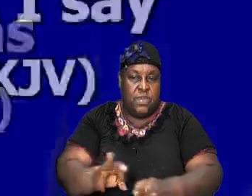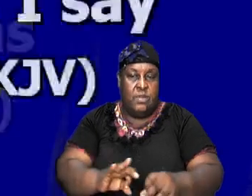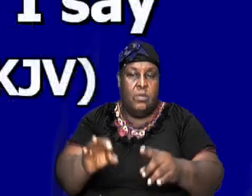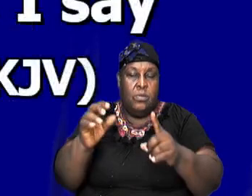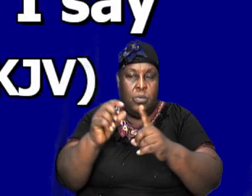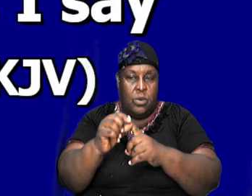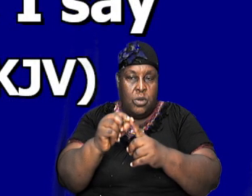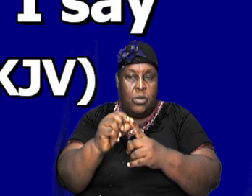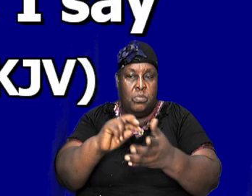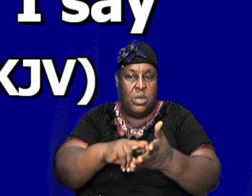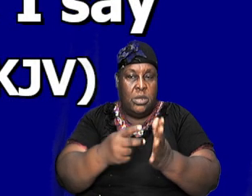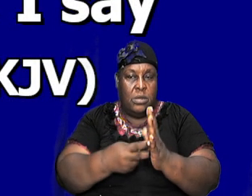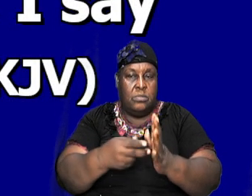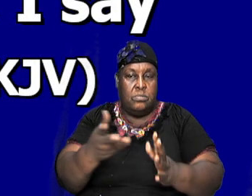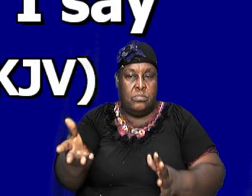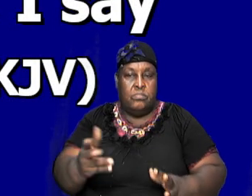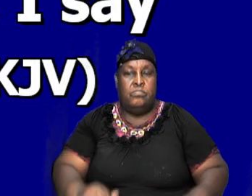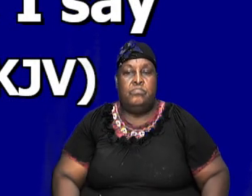scripture.